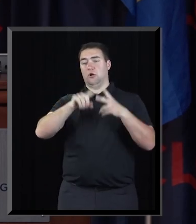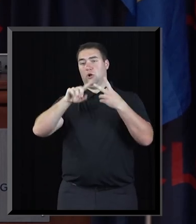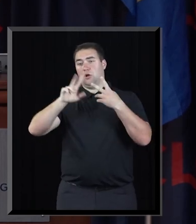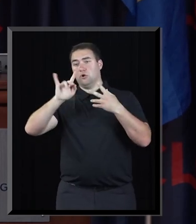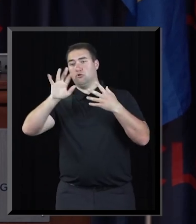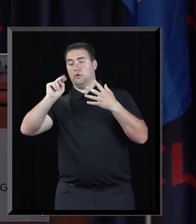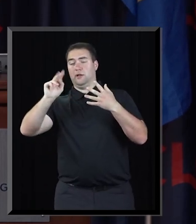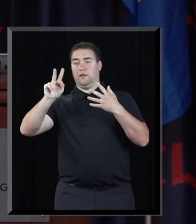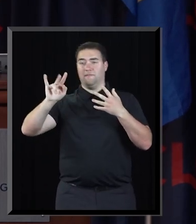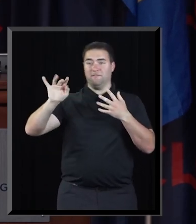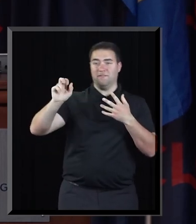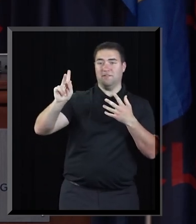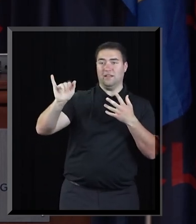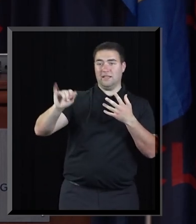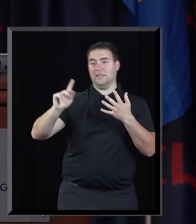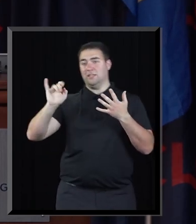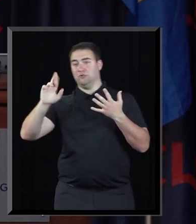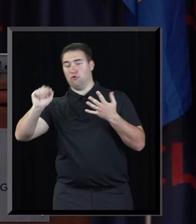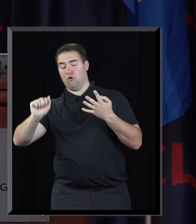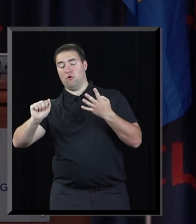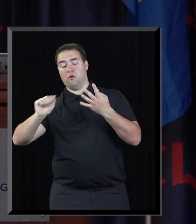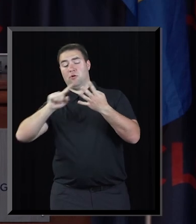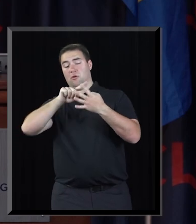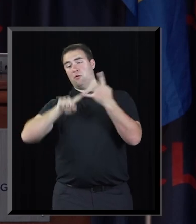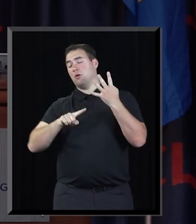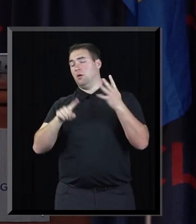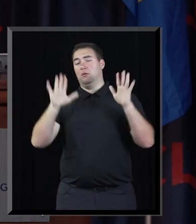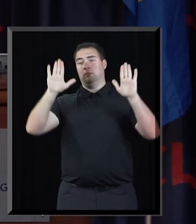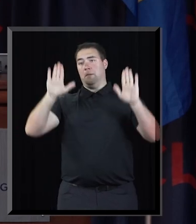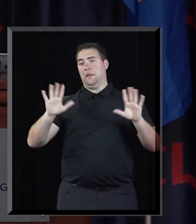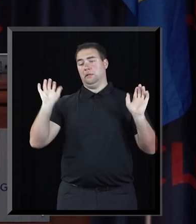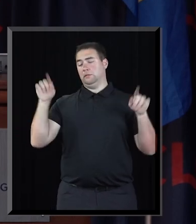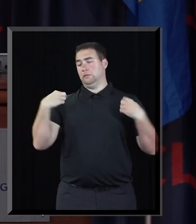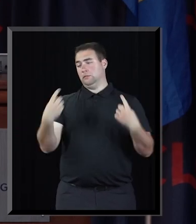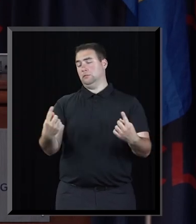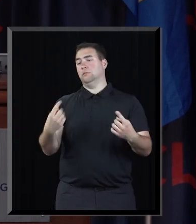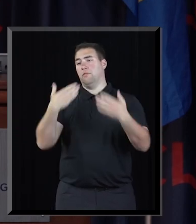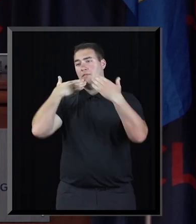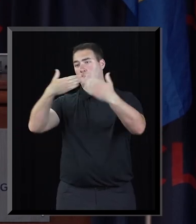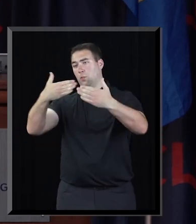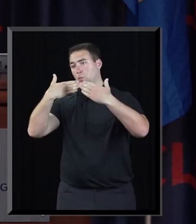Julie, Vicki, and Tara, as they have been nothing but amazing throughout this entire program.